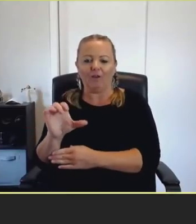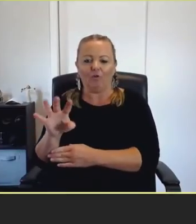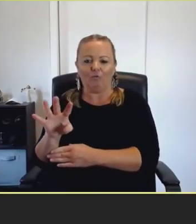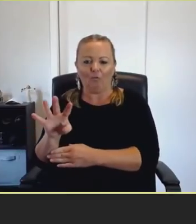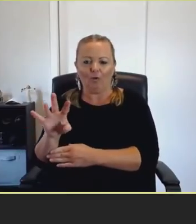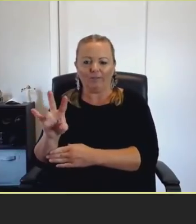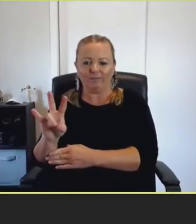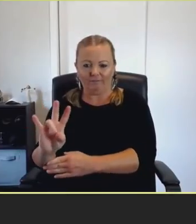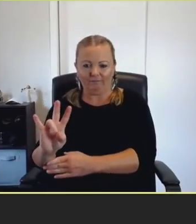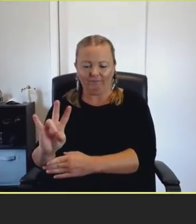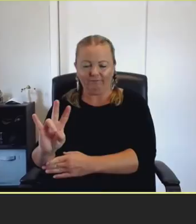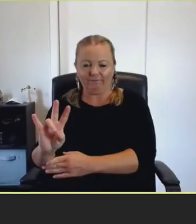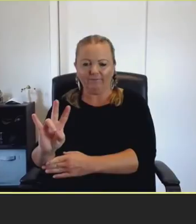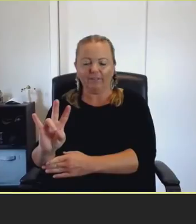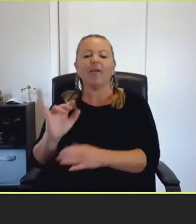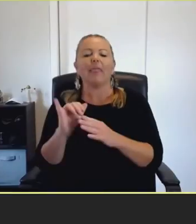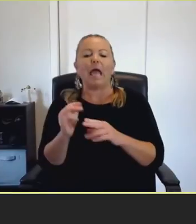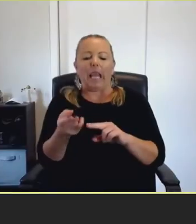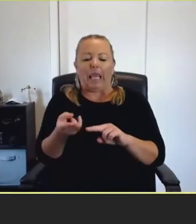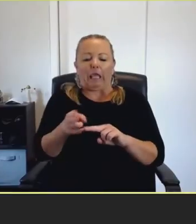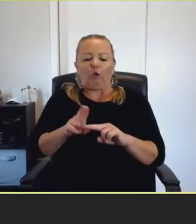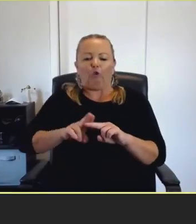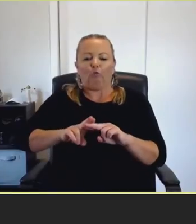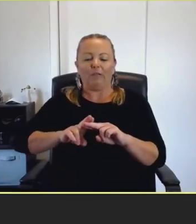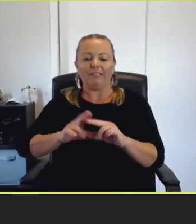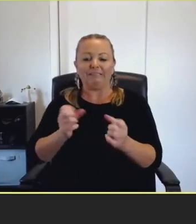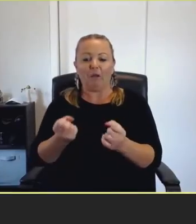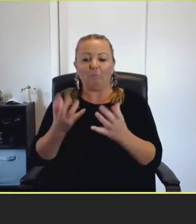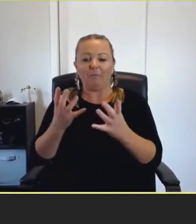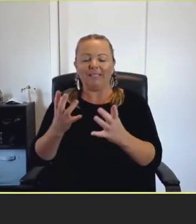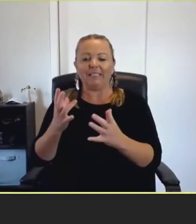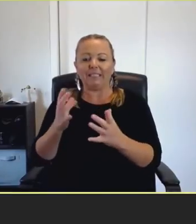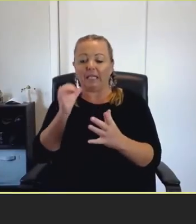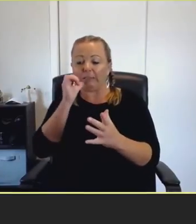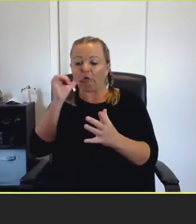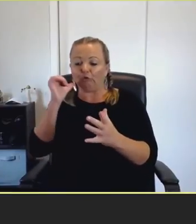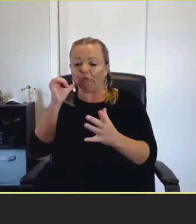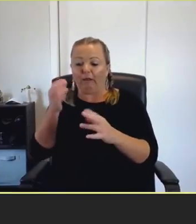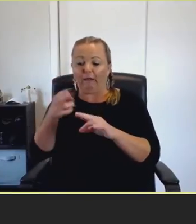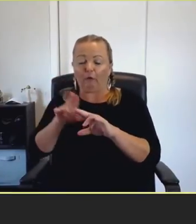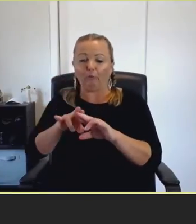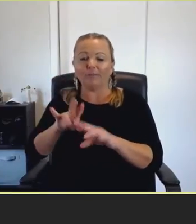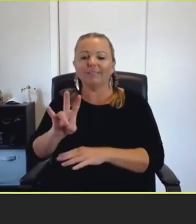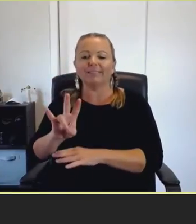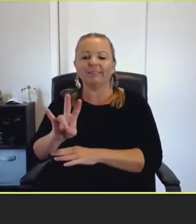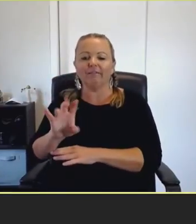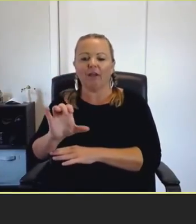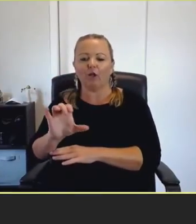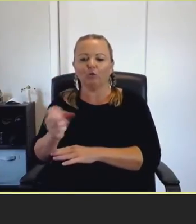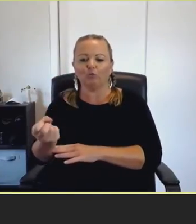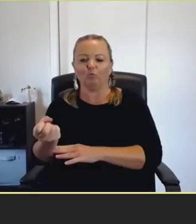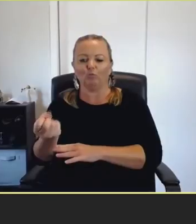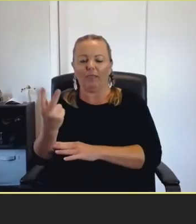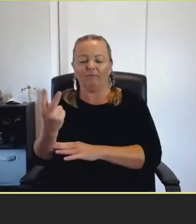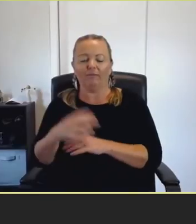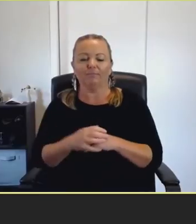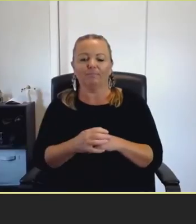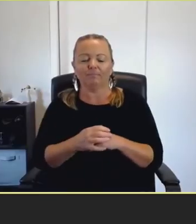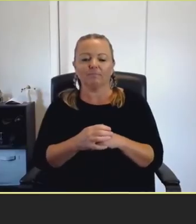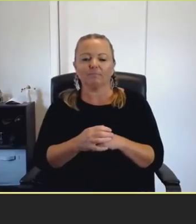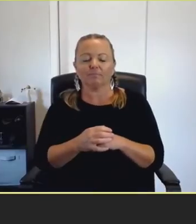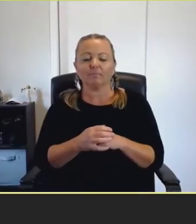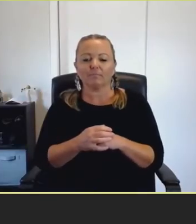44,847. This is an increase of 712 from yesterday. They have a total of